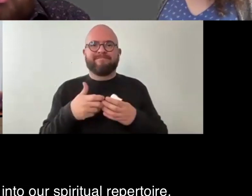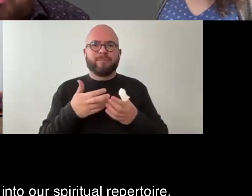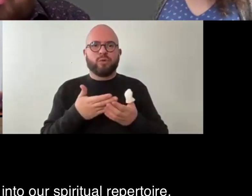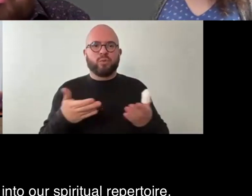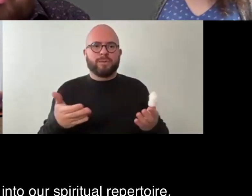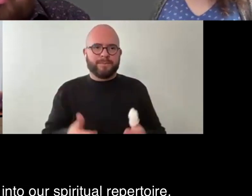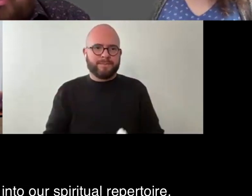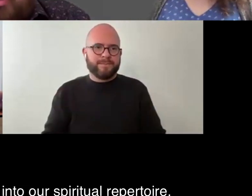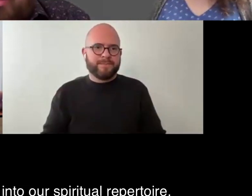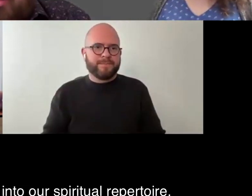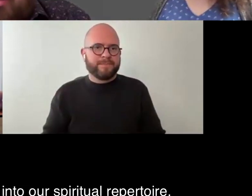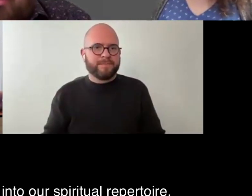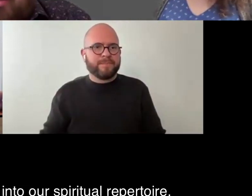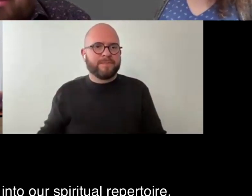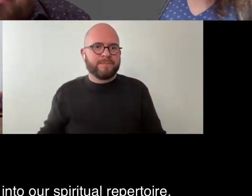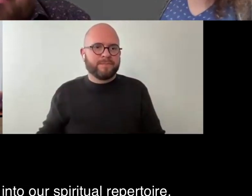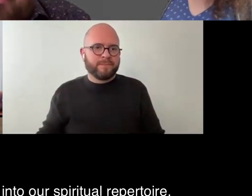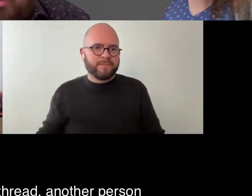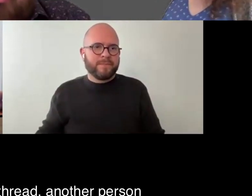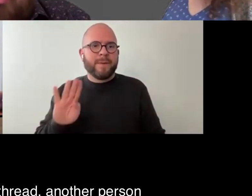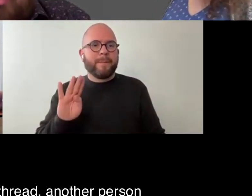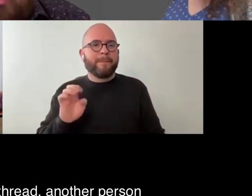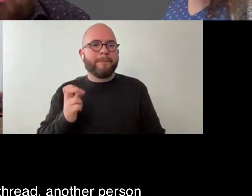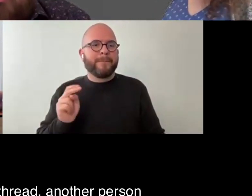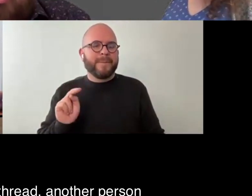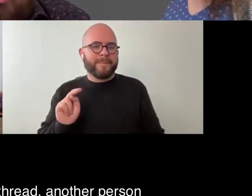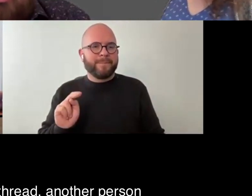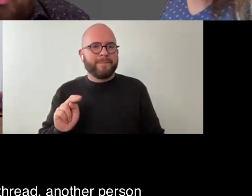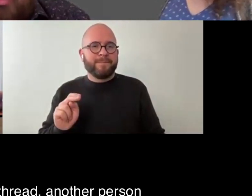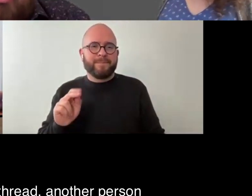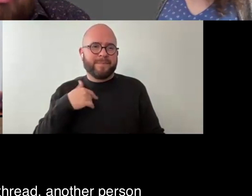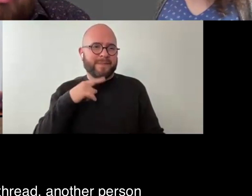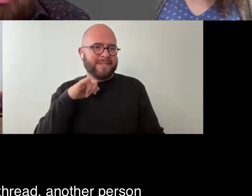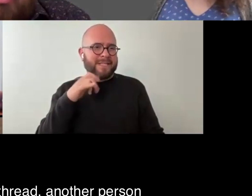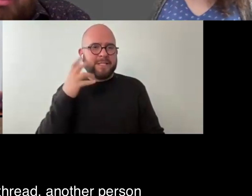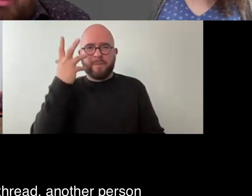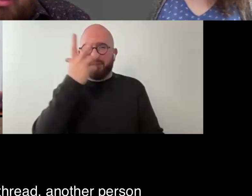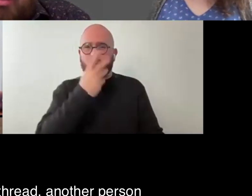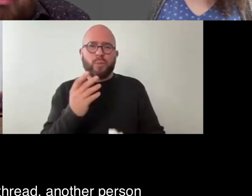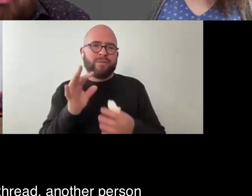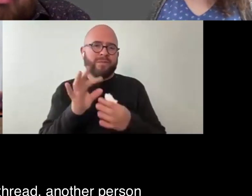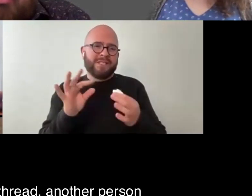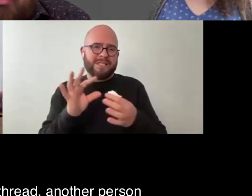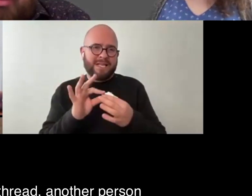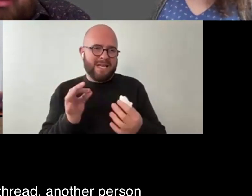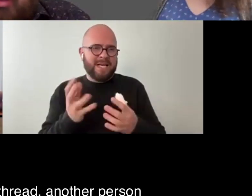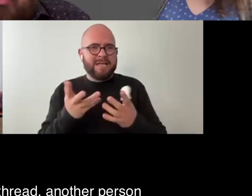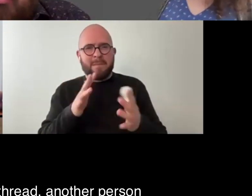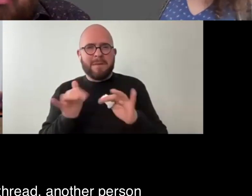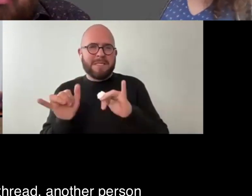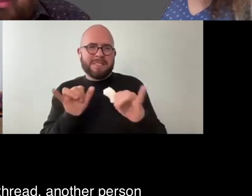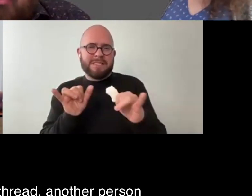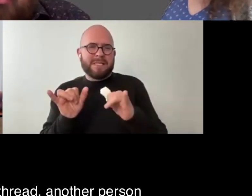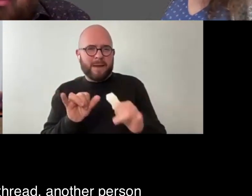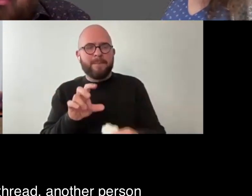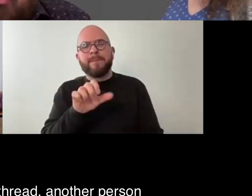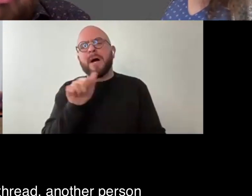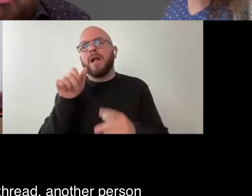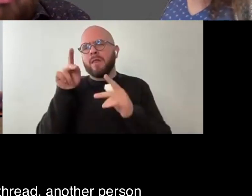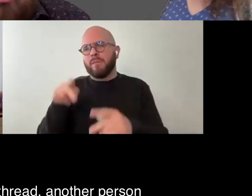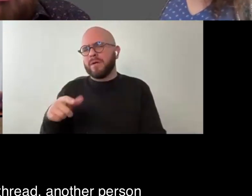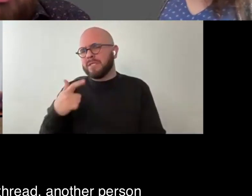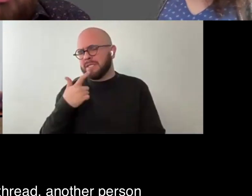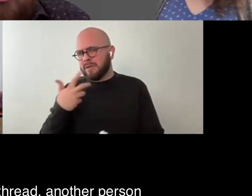That's so beautifully said. I think kind of in that similar thread, another person has asked, are